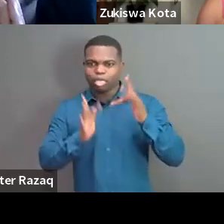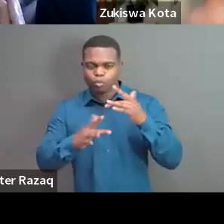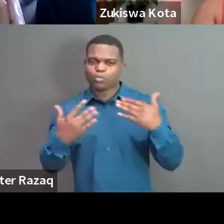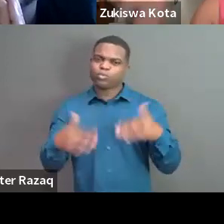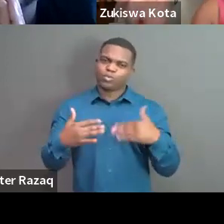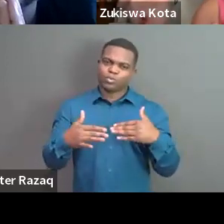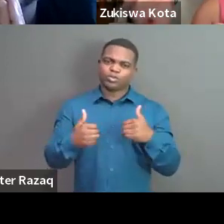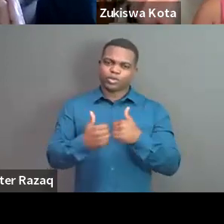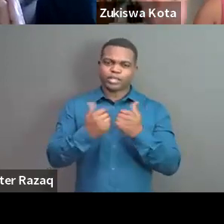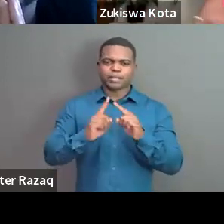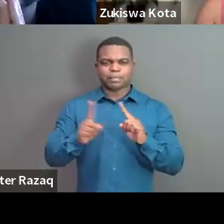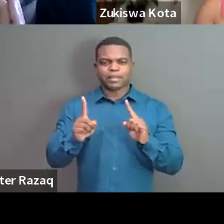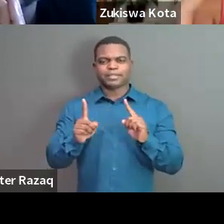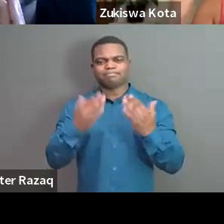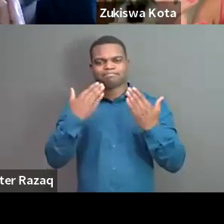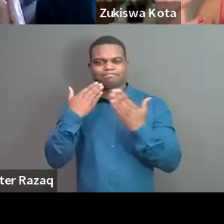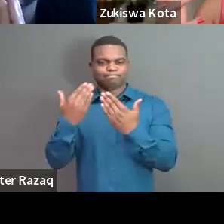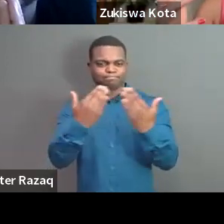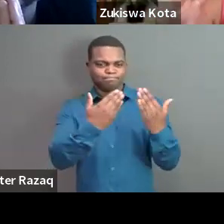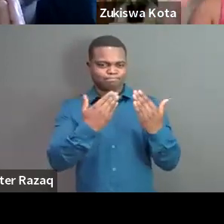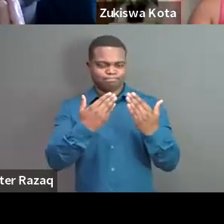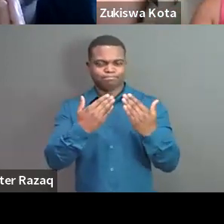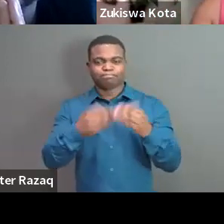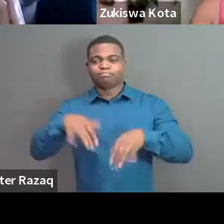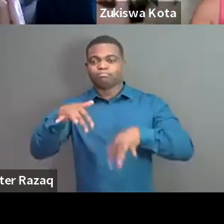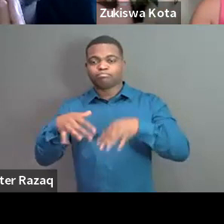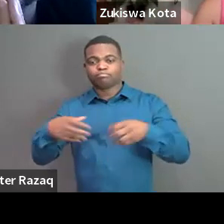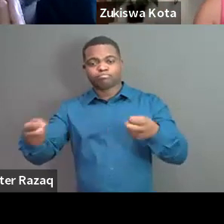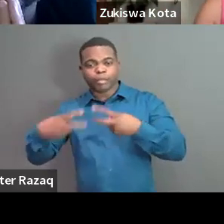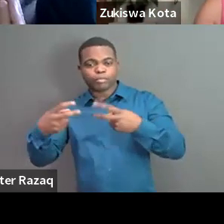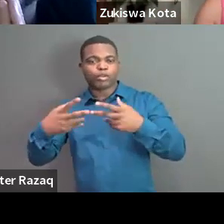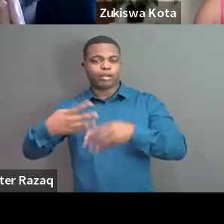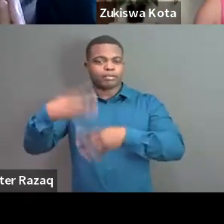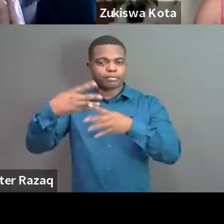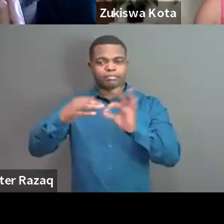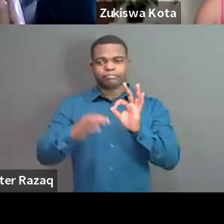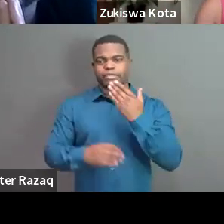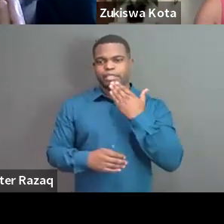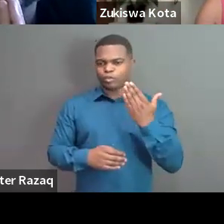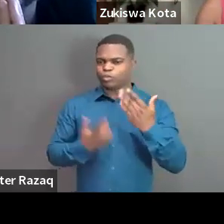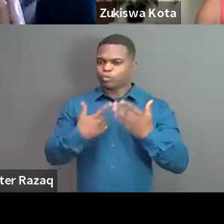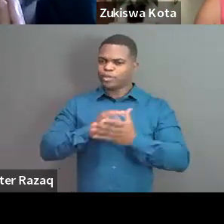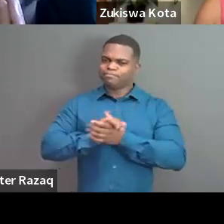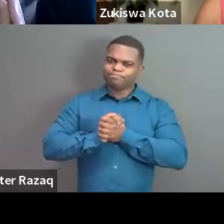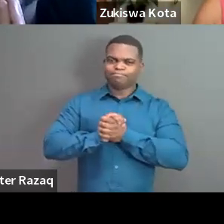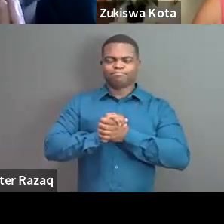and engagement and your questions beforehand and joining us in December. So really your commitment and